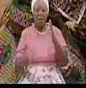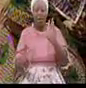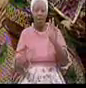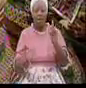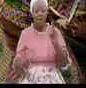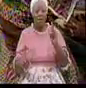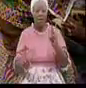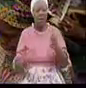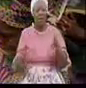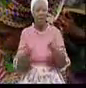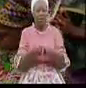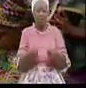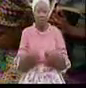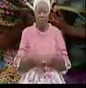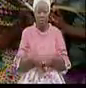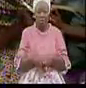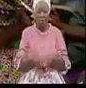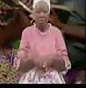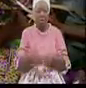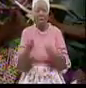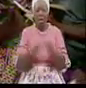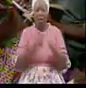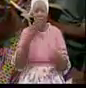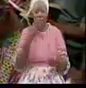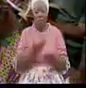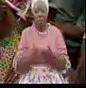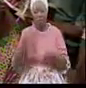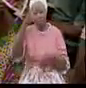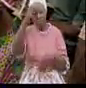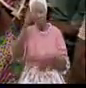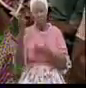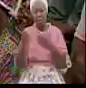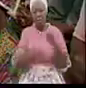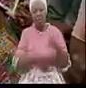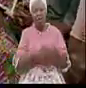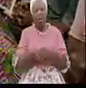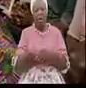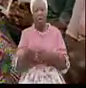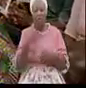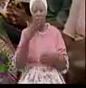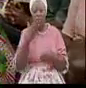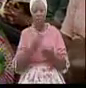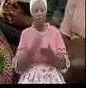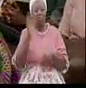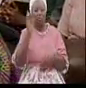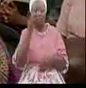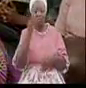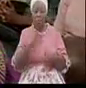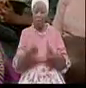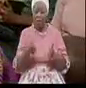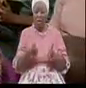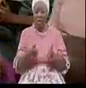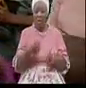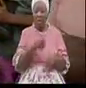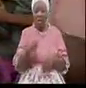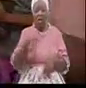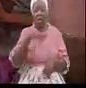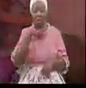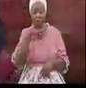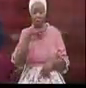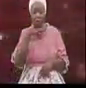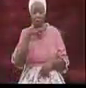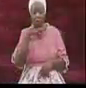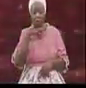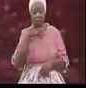In verse 17, even so, every good man bringeth forth good fruit, but a